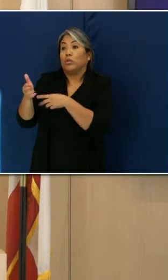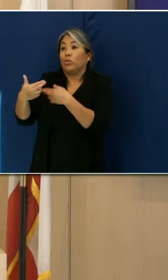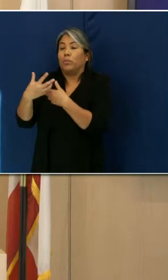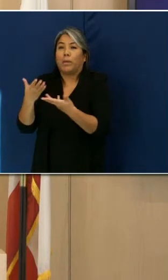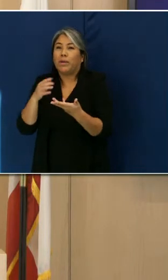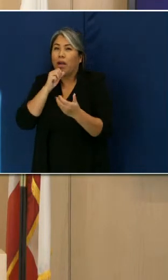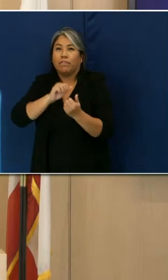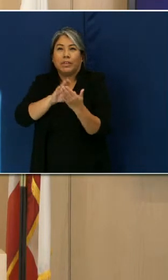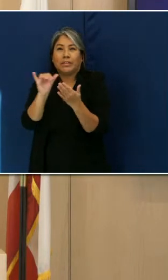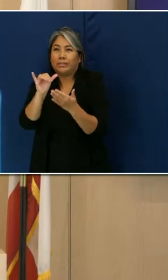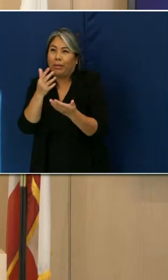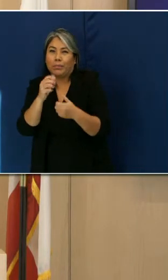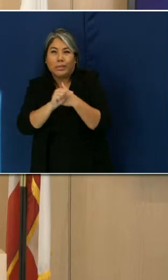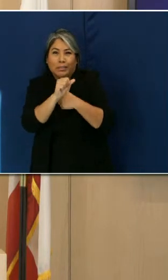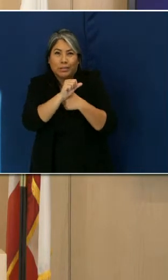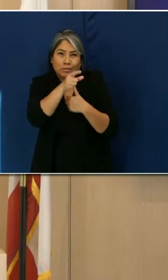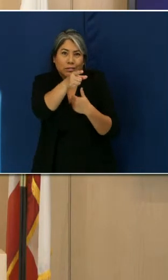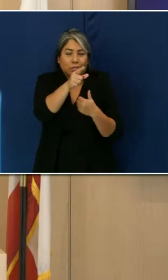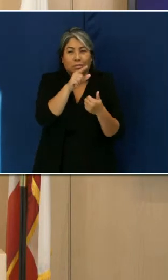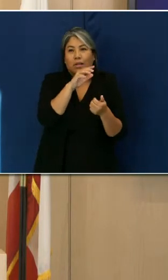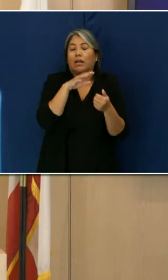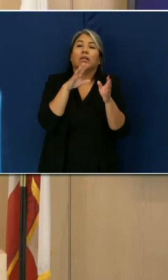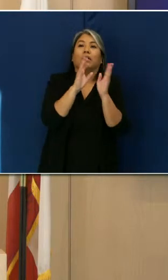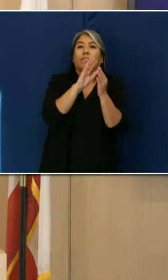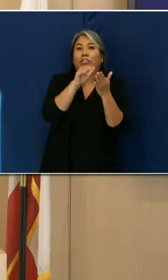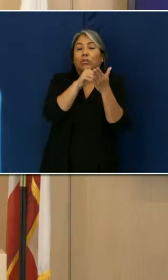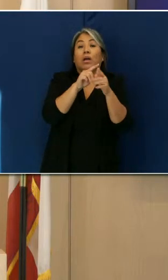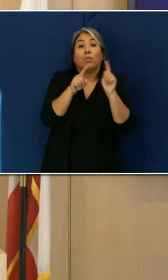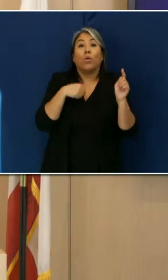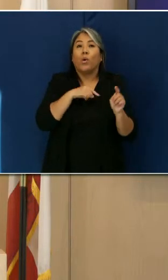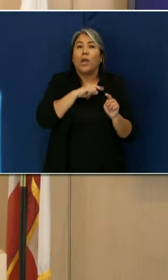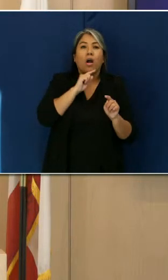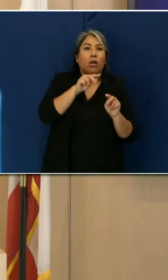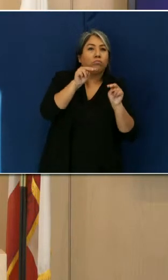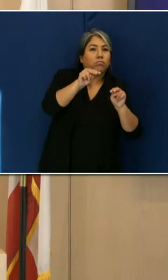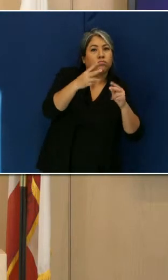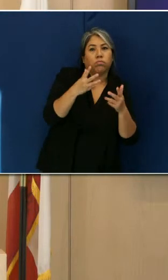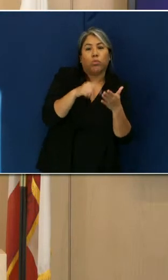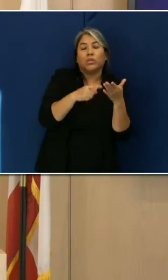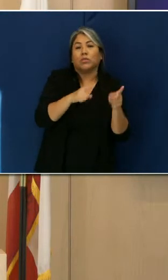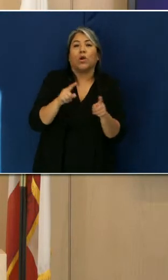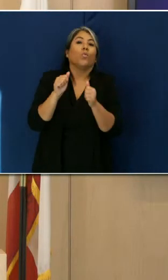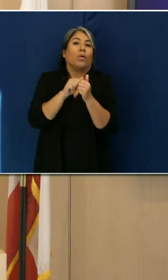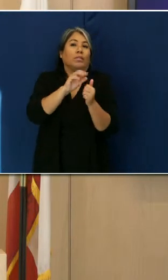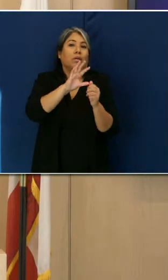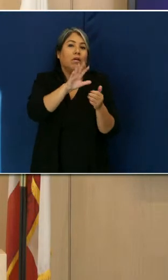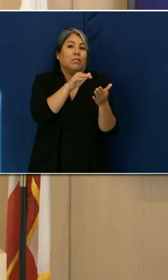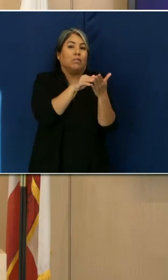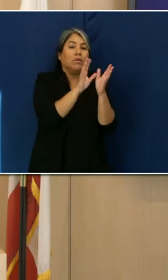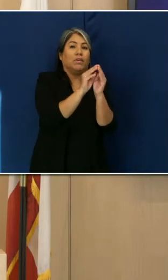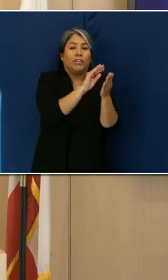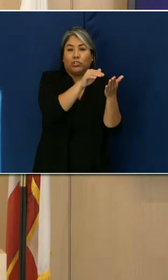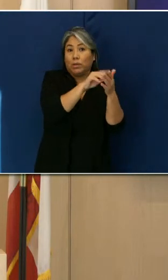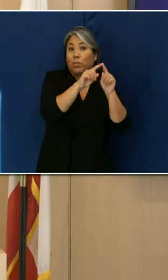So we are taking seriously what's happening in the convention center and working to make sure we do everything to address that. And